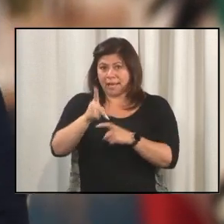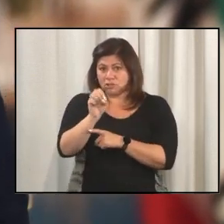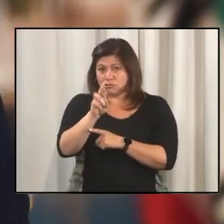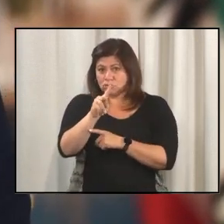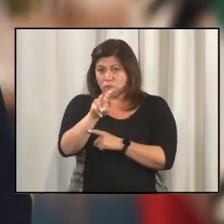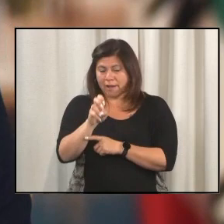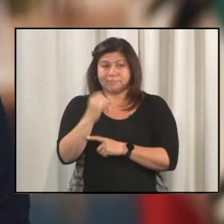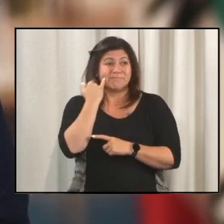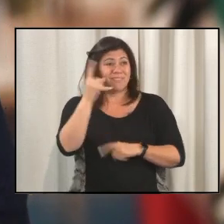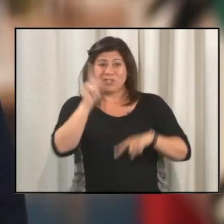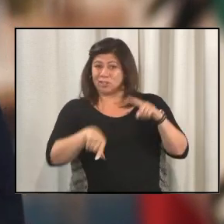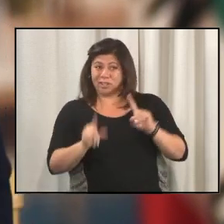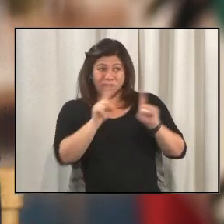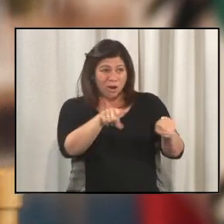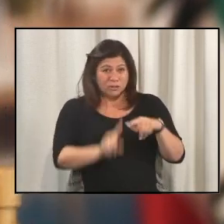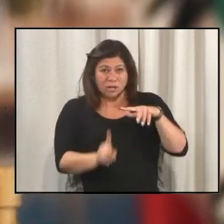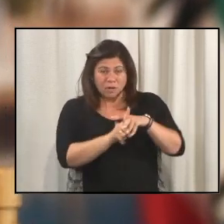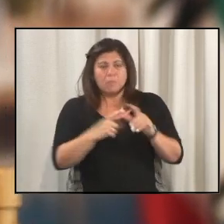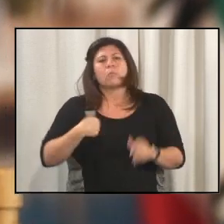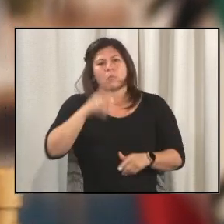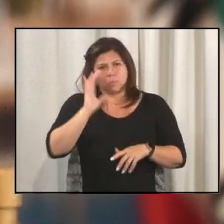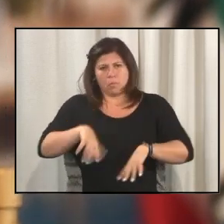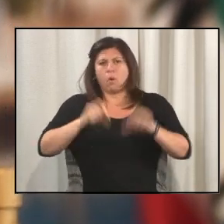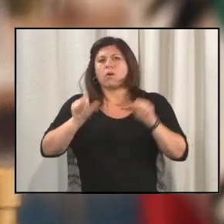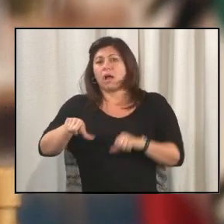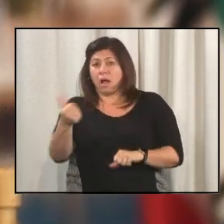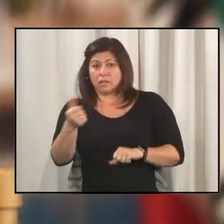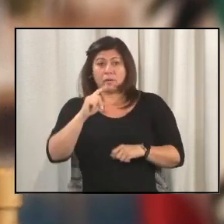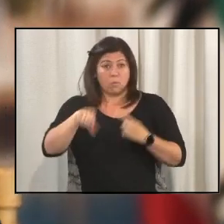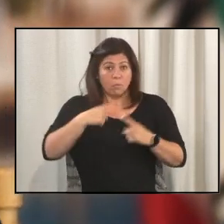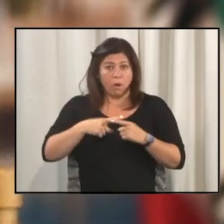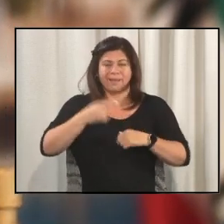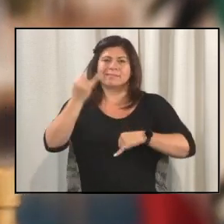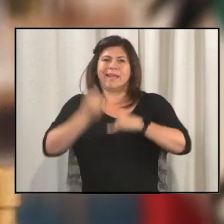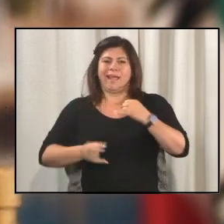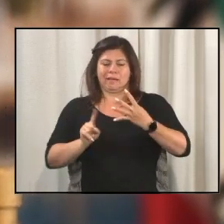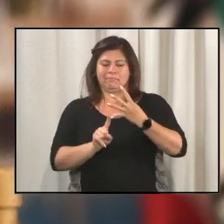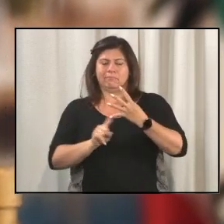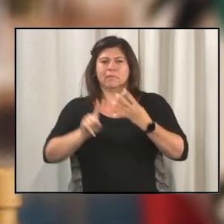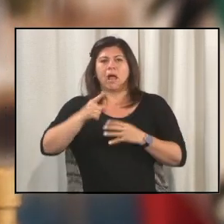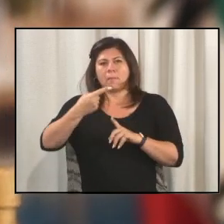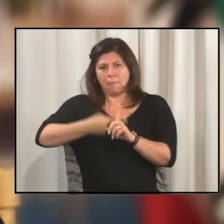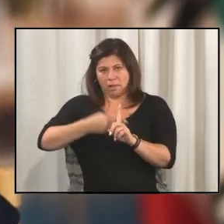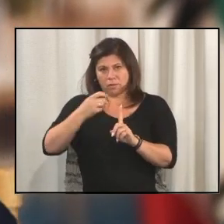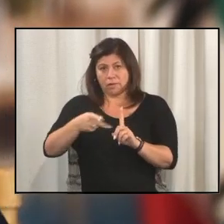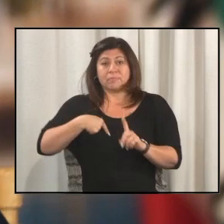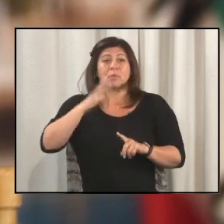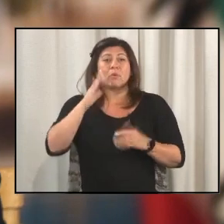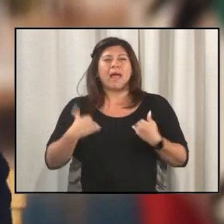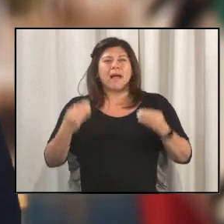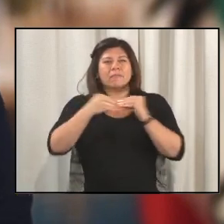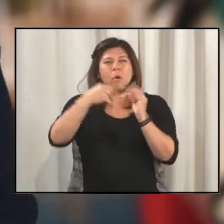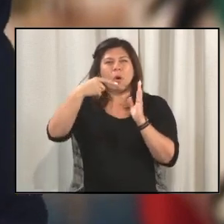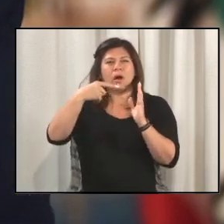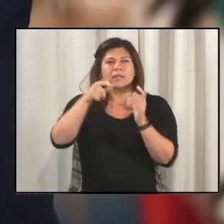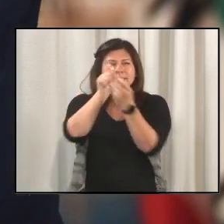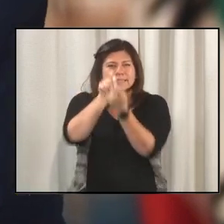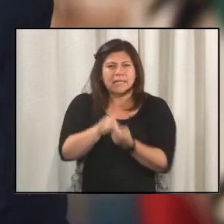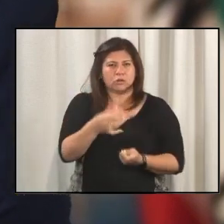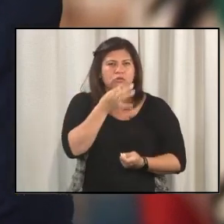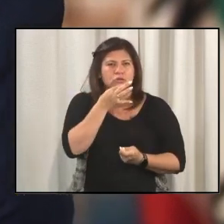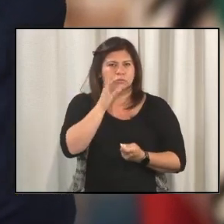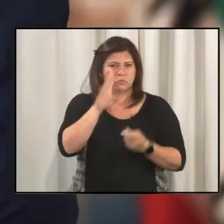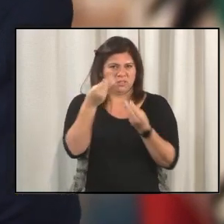recent donation drive, we'll be hosting another one at the end of the month, and we'll have more details on that in the coming days.